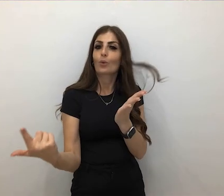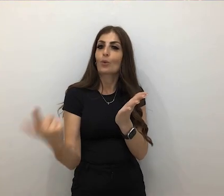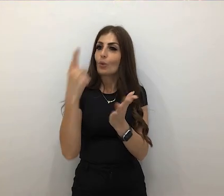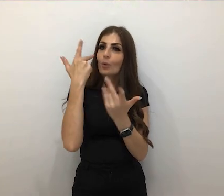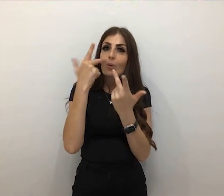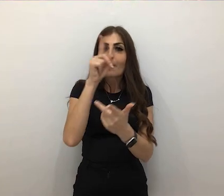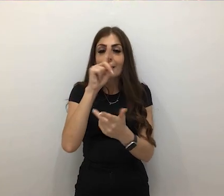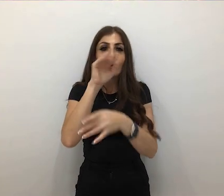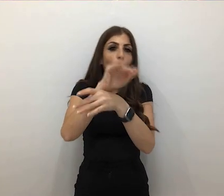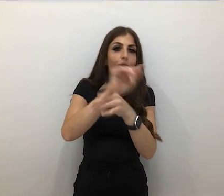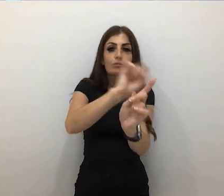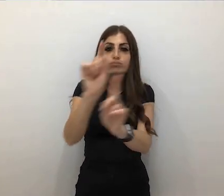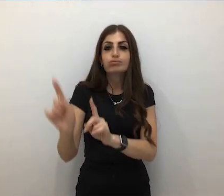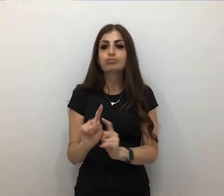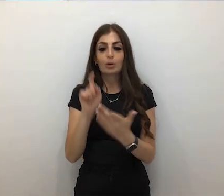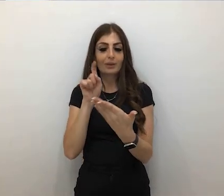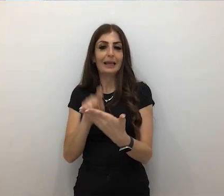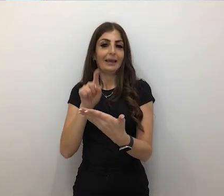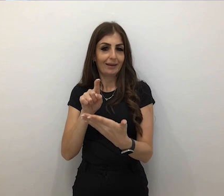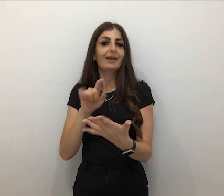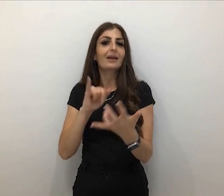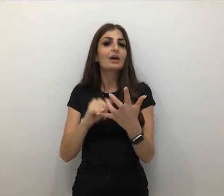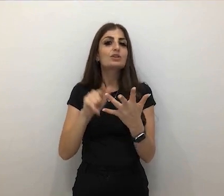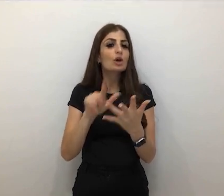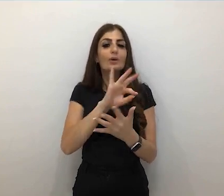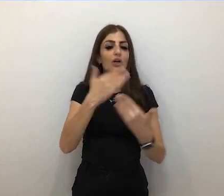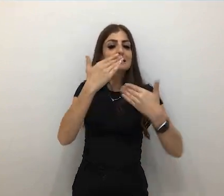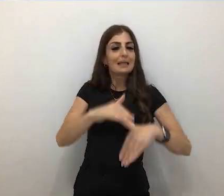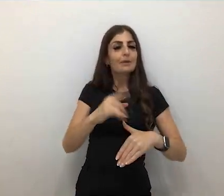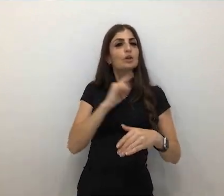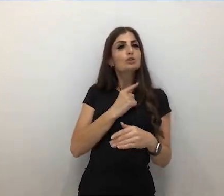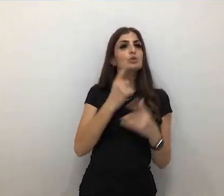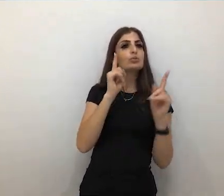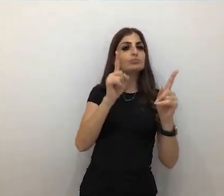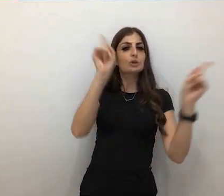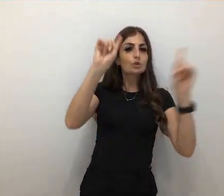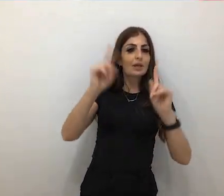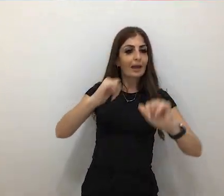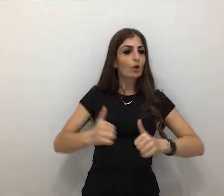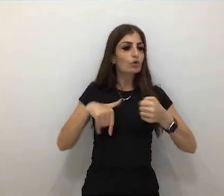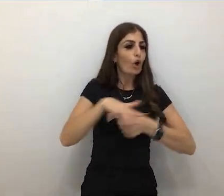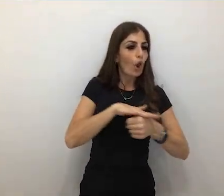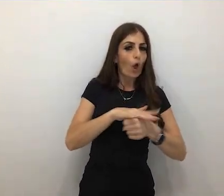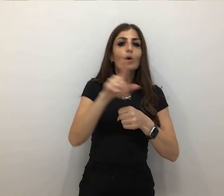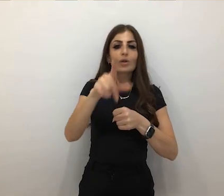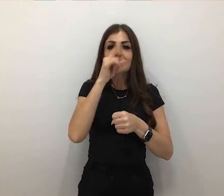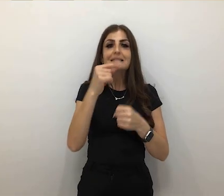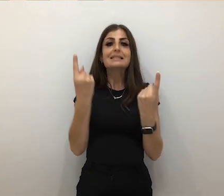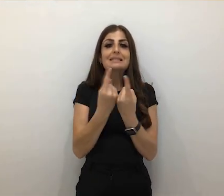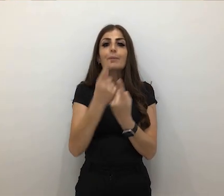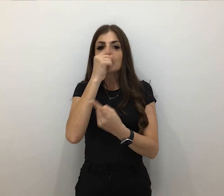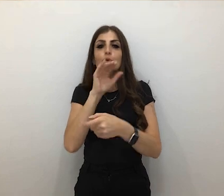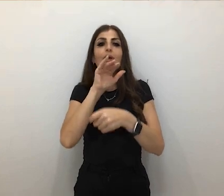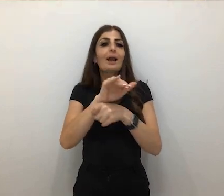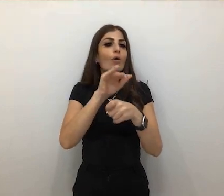send this to her all with the click of a button. So these are not just restricted to your locale or your country. This is a decentralized global audience